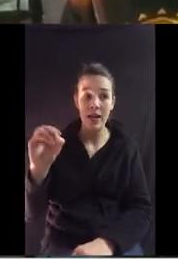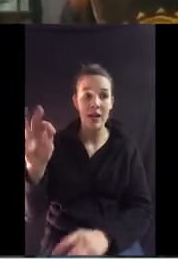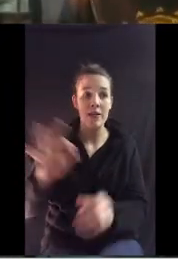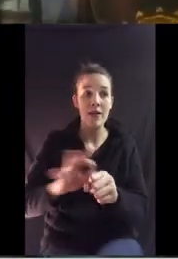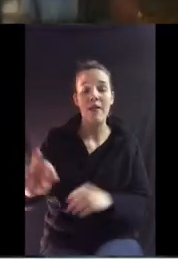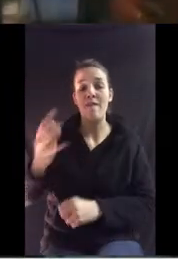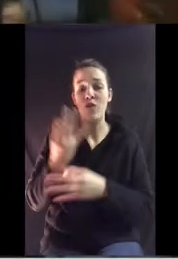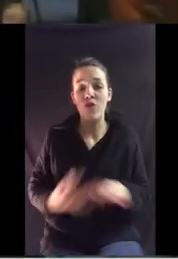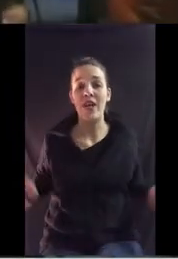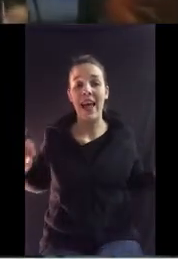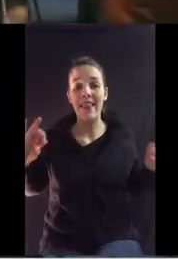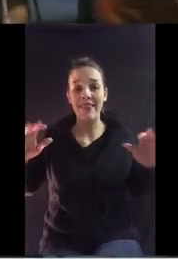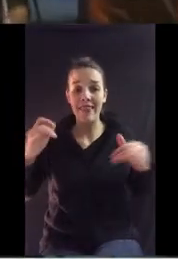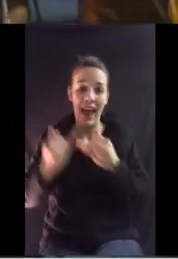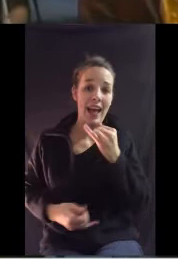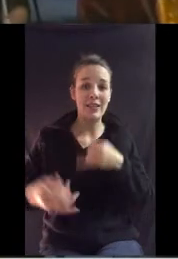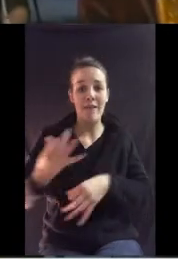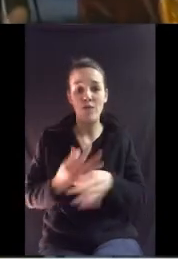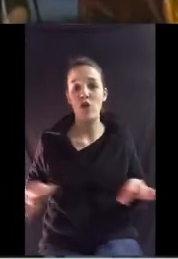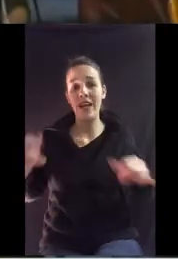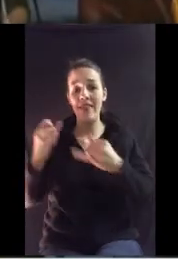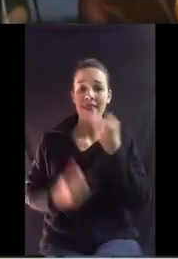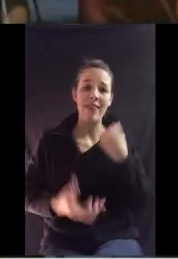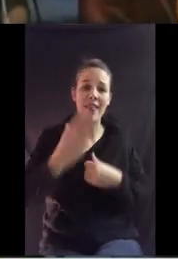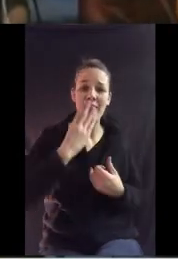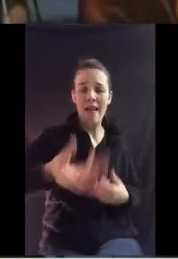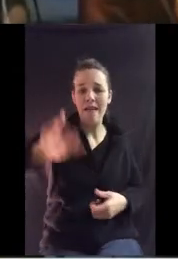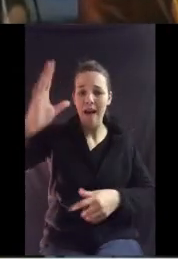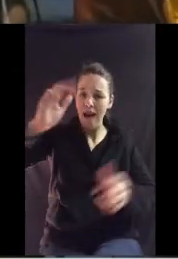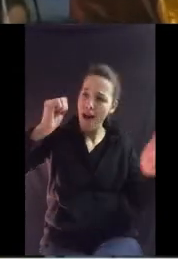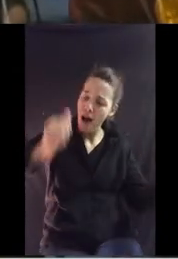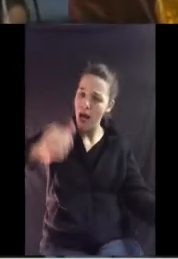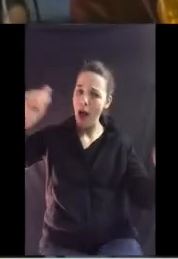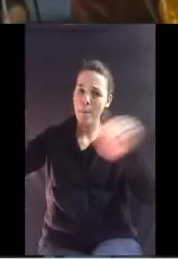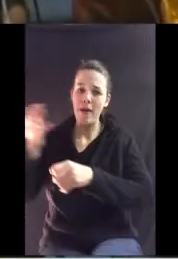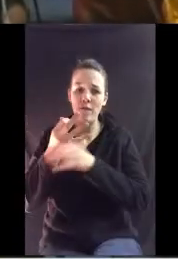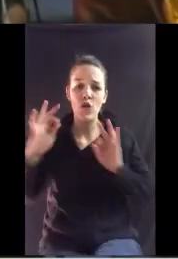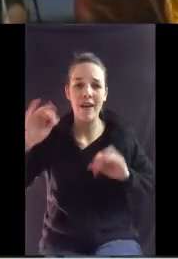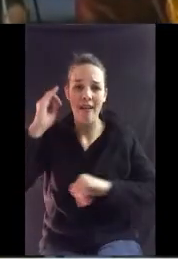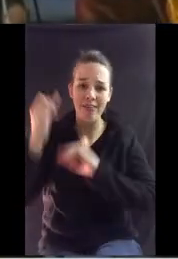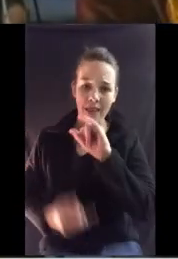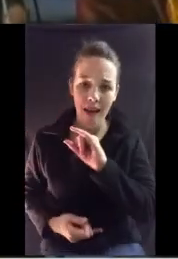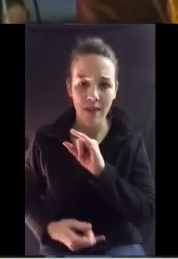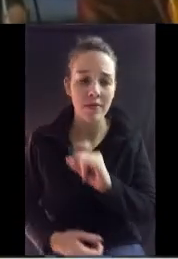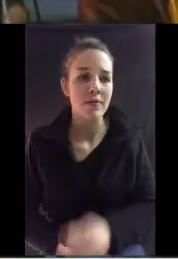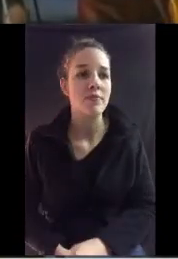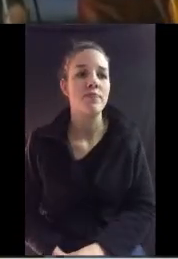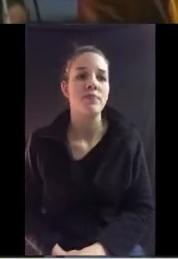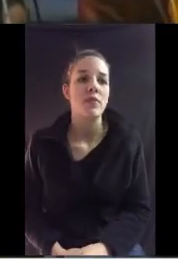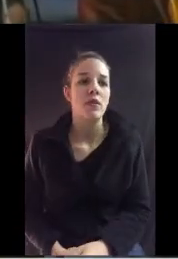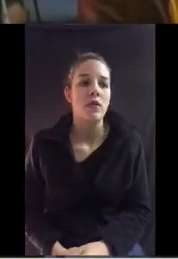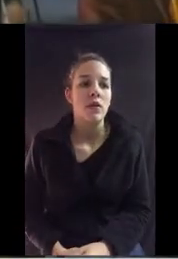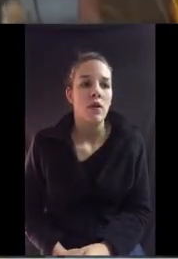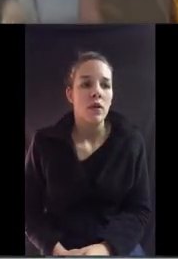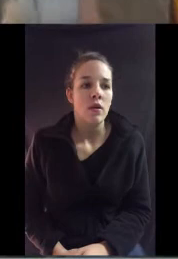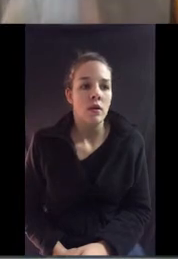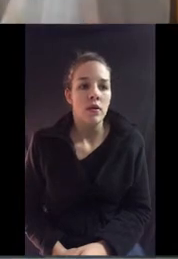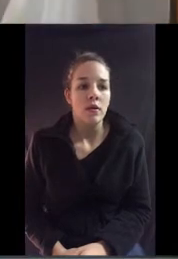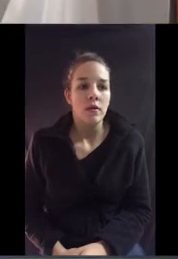old Negro spiritual. Free at last, free at last. Thank God Almighty, we are free at